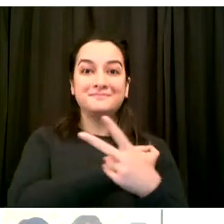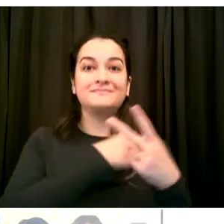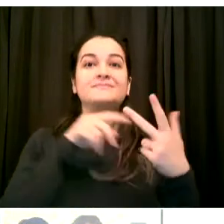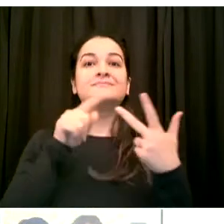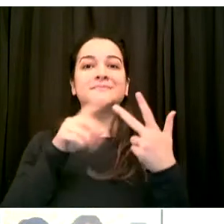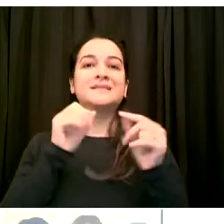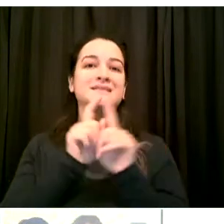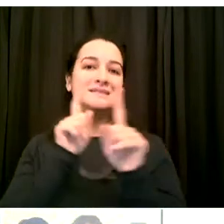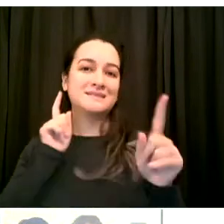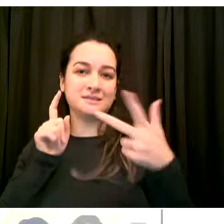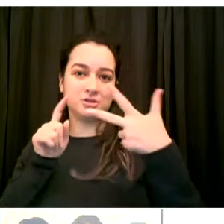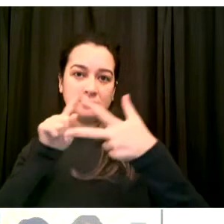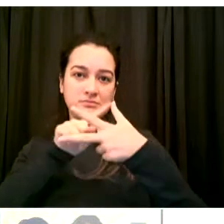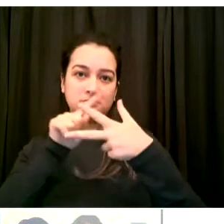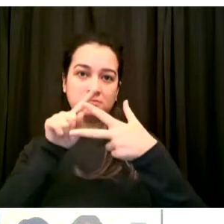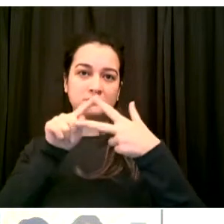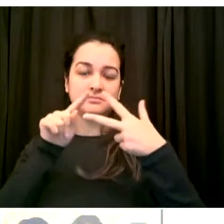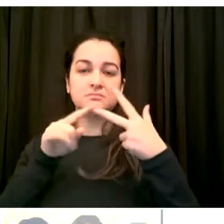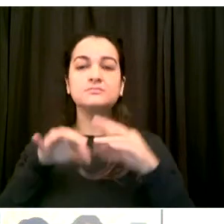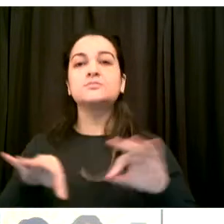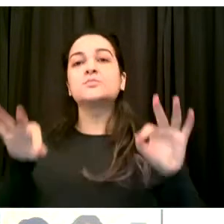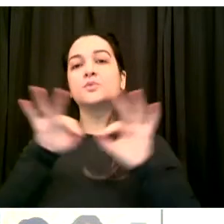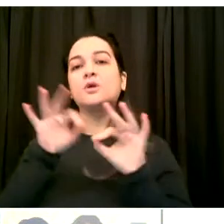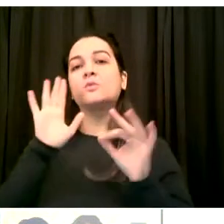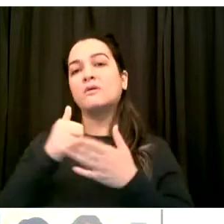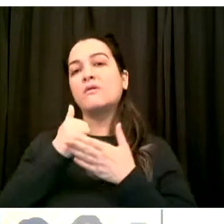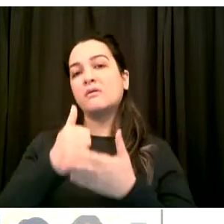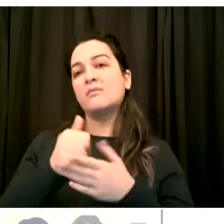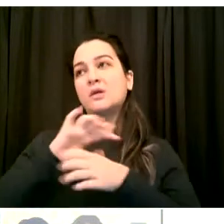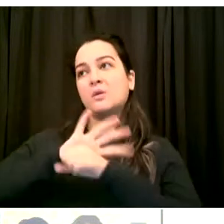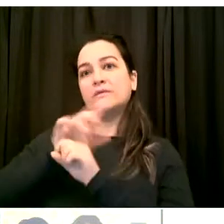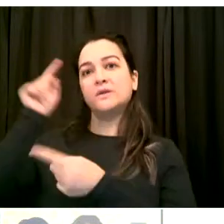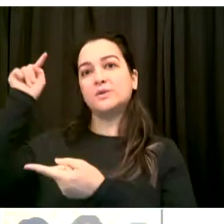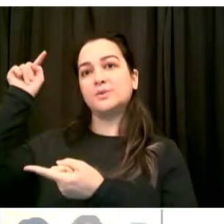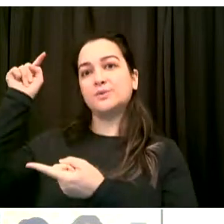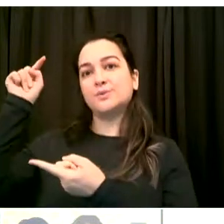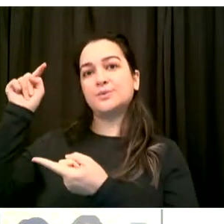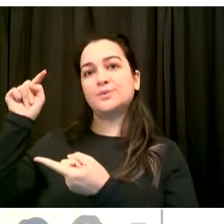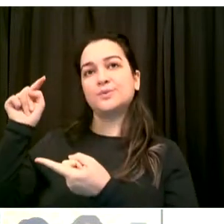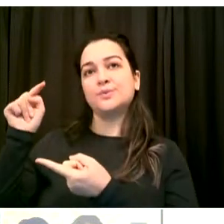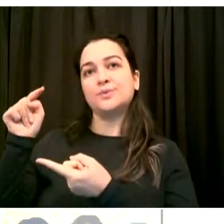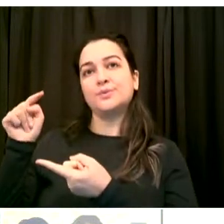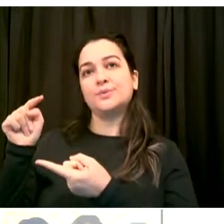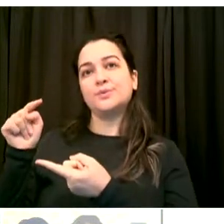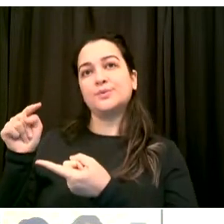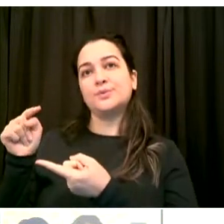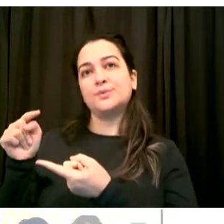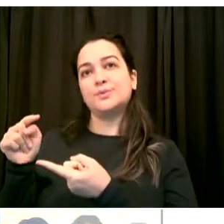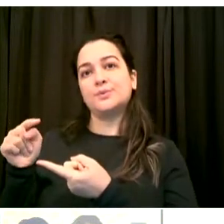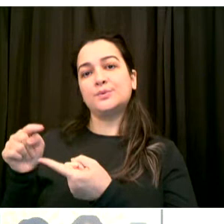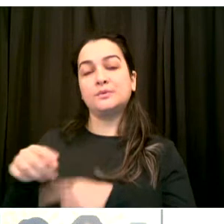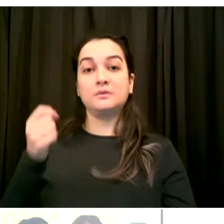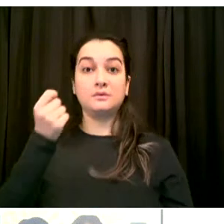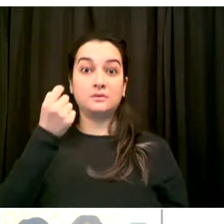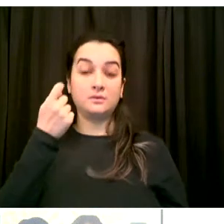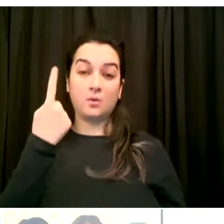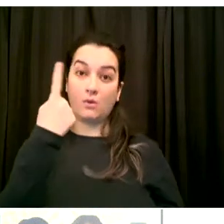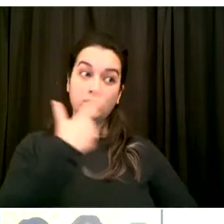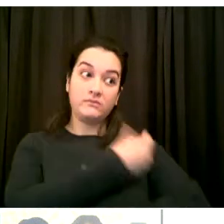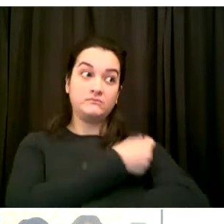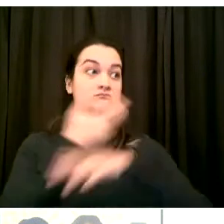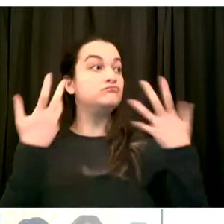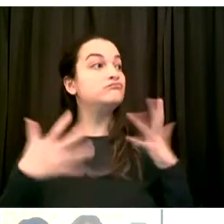wearing masks. The most important thing remains that people wear them consistently and properly, covering their nose and mouth,